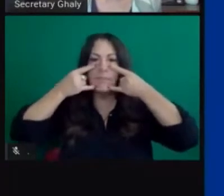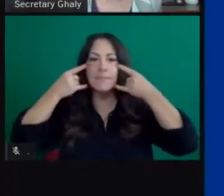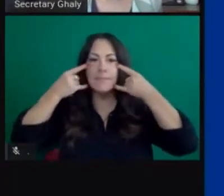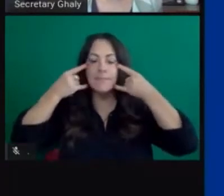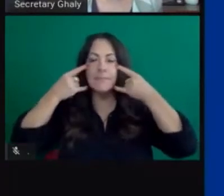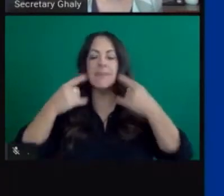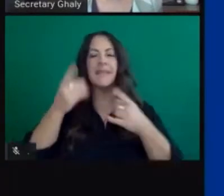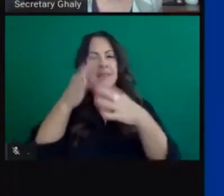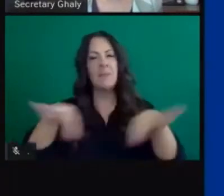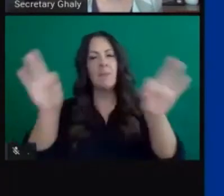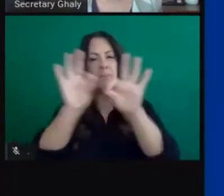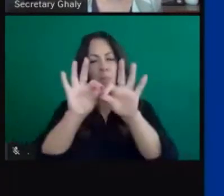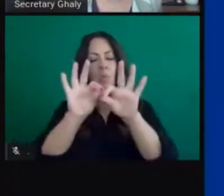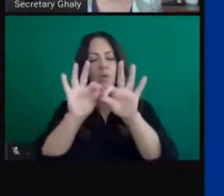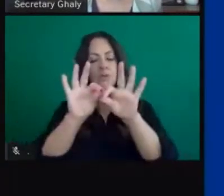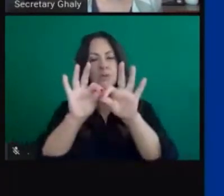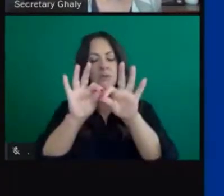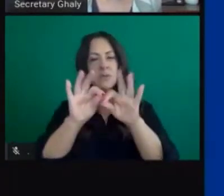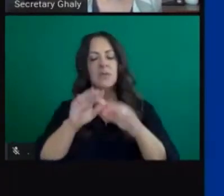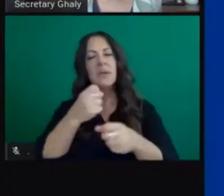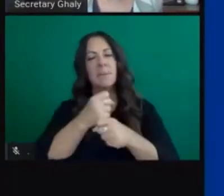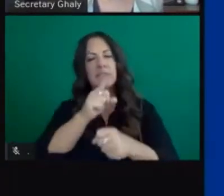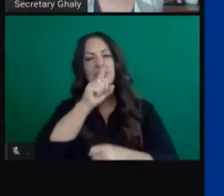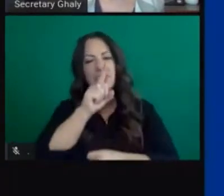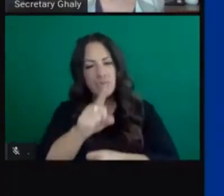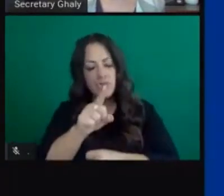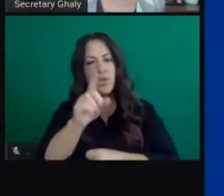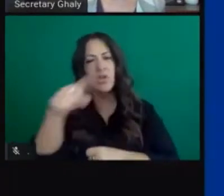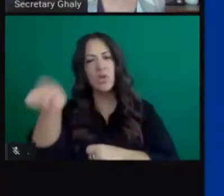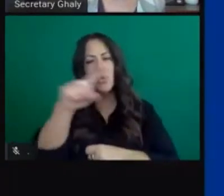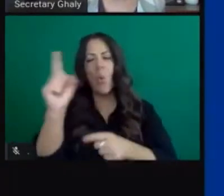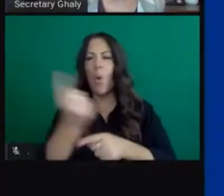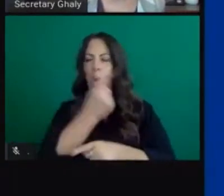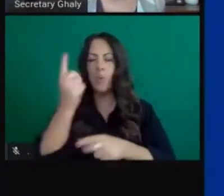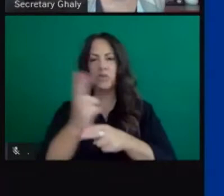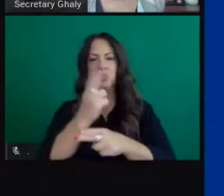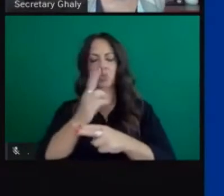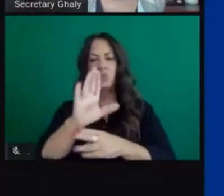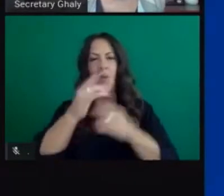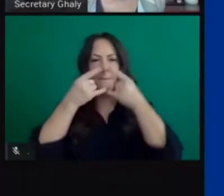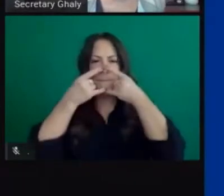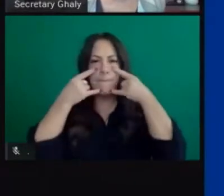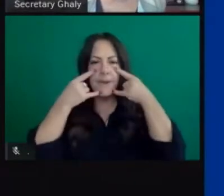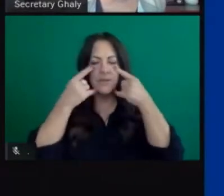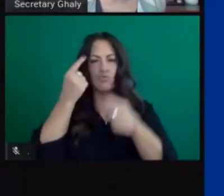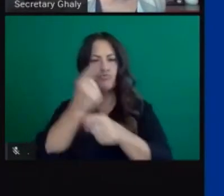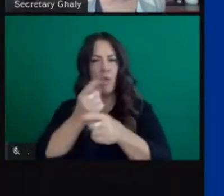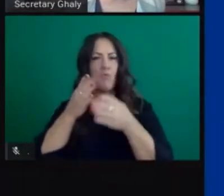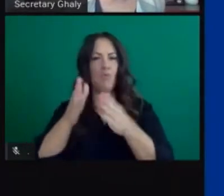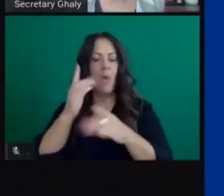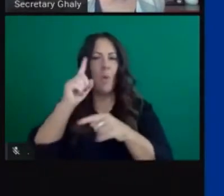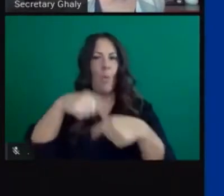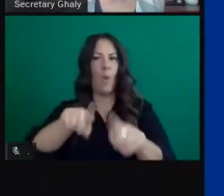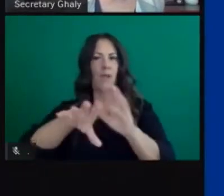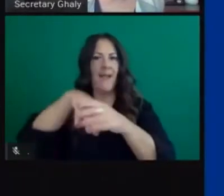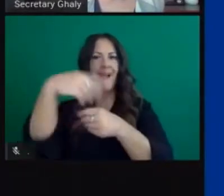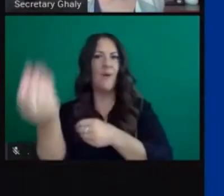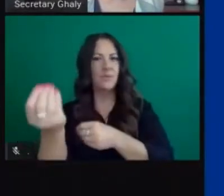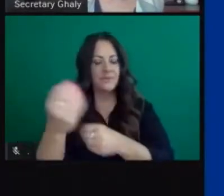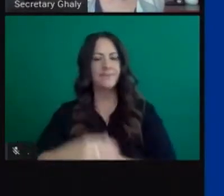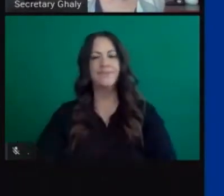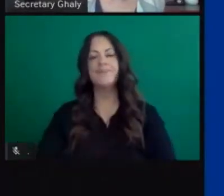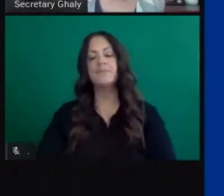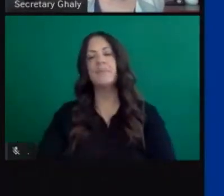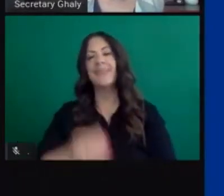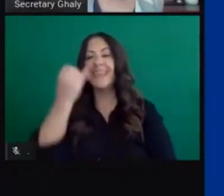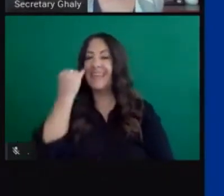we really, really want to emphasize making sure that you are always wearing your mask correctly. And then we also just wanted to highlight, again, when people are